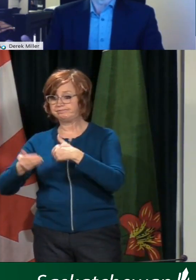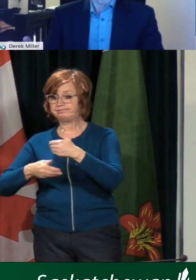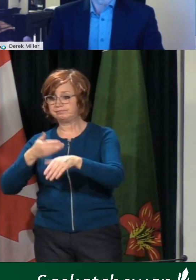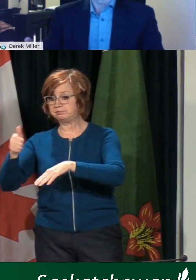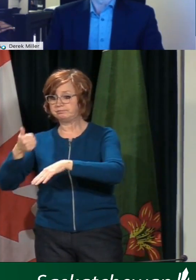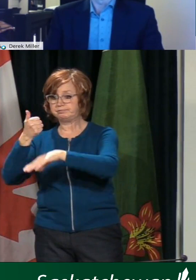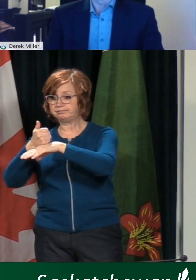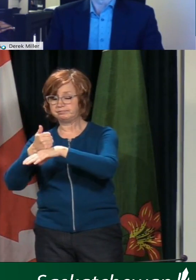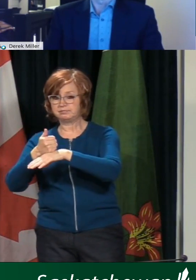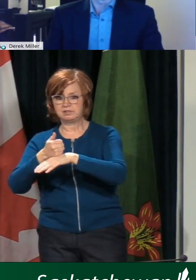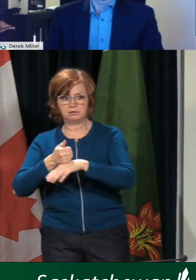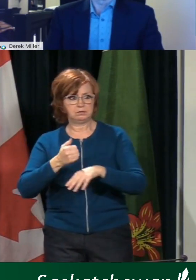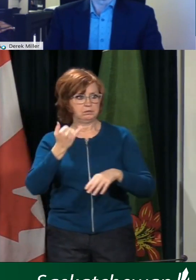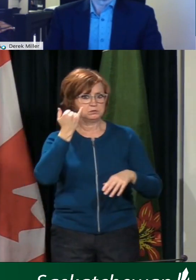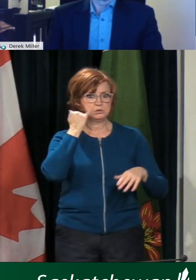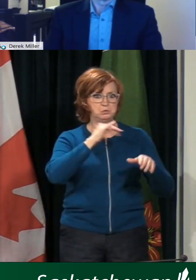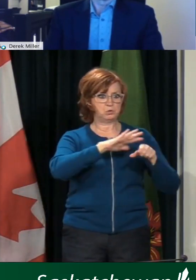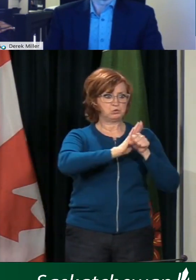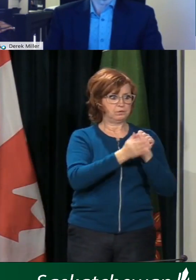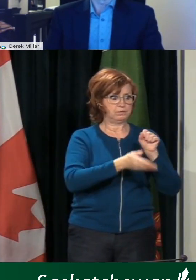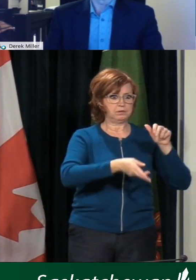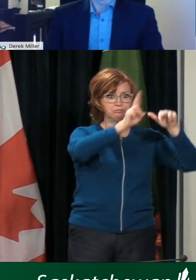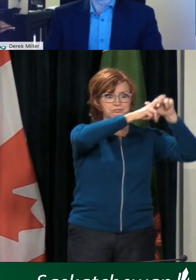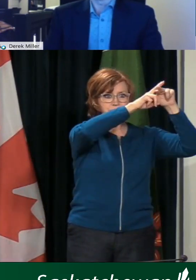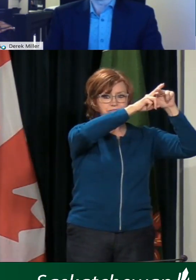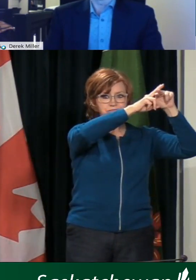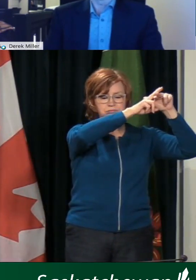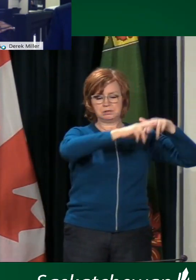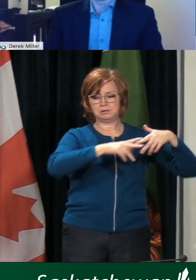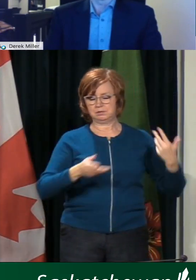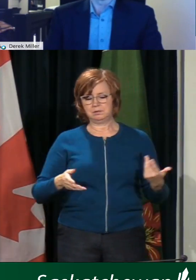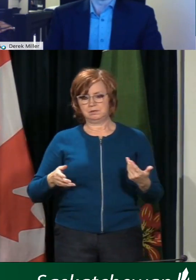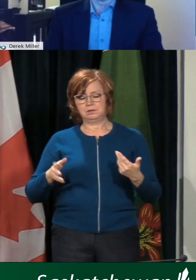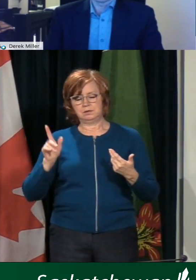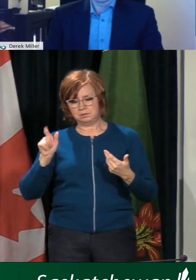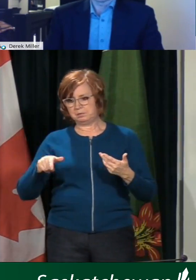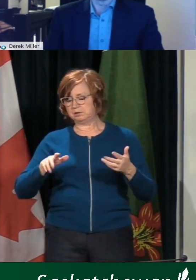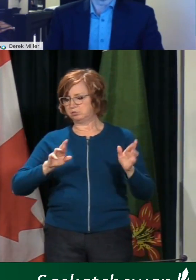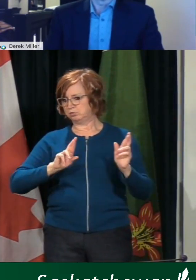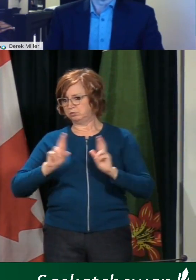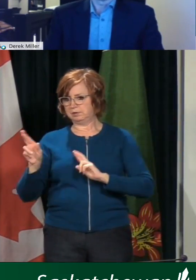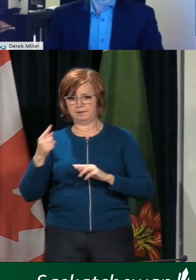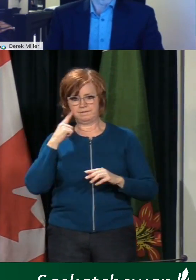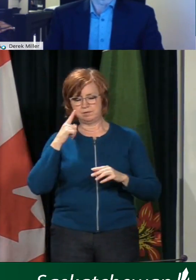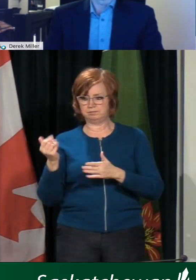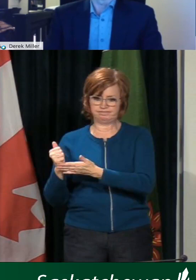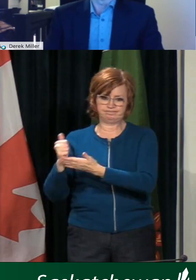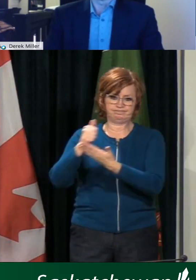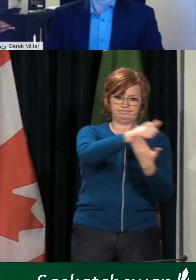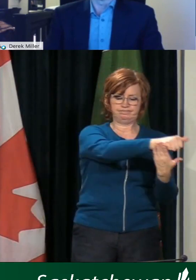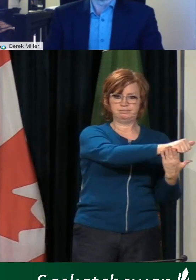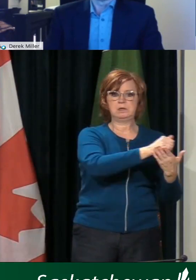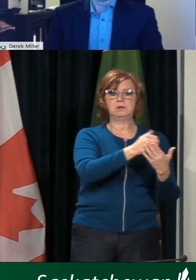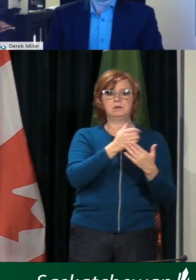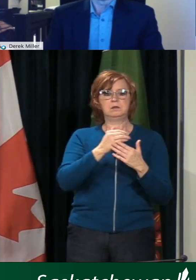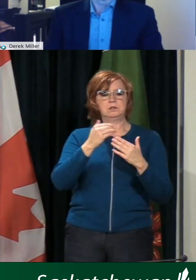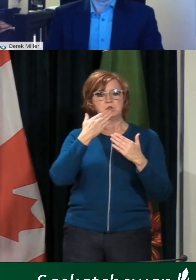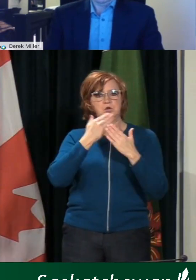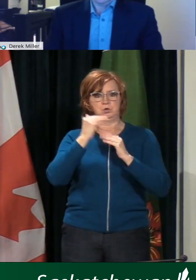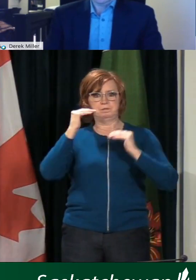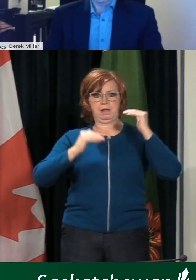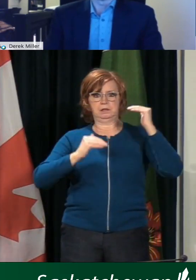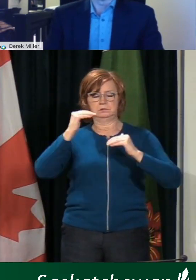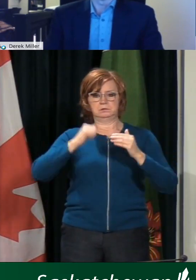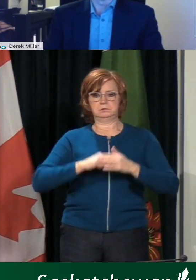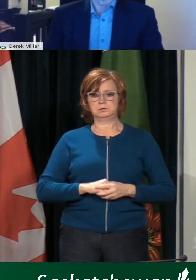The service resumption plan is something we're working hard on right now, and we will be sharing more information on that when